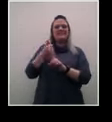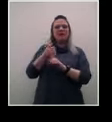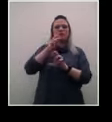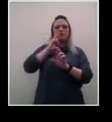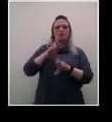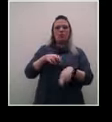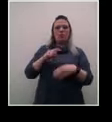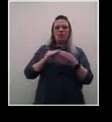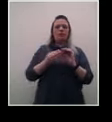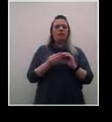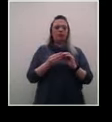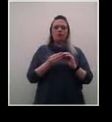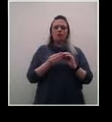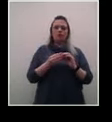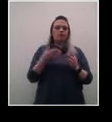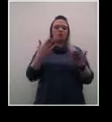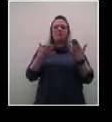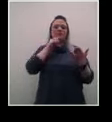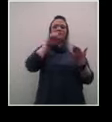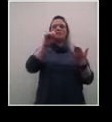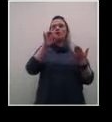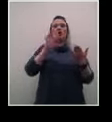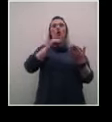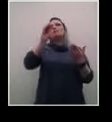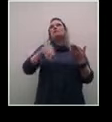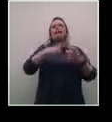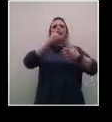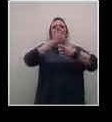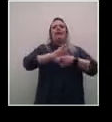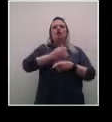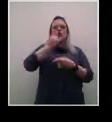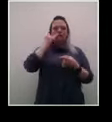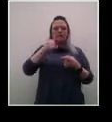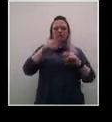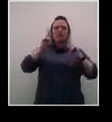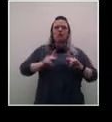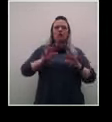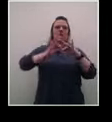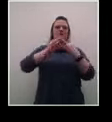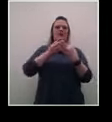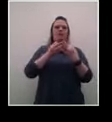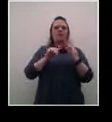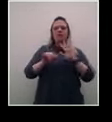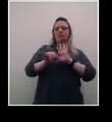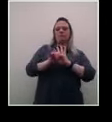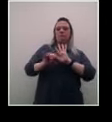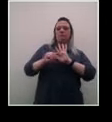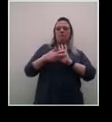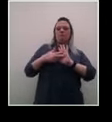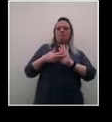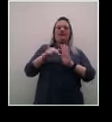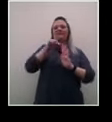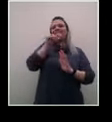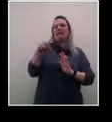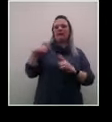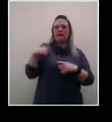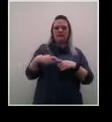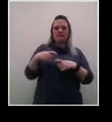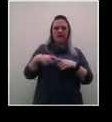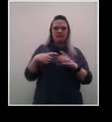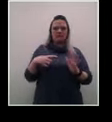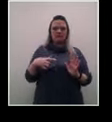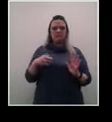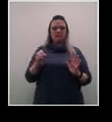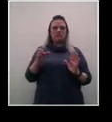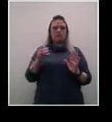numbers, so it may not 100% be accurate if the person's family was identified them not as Hispanic or Latino.